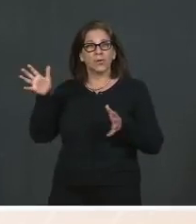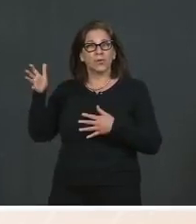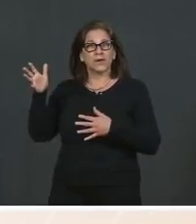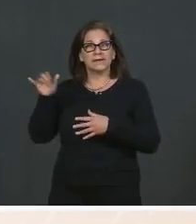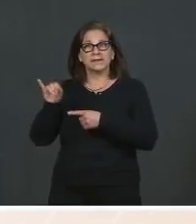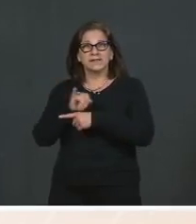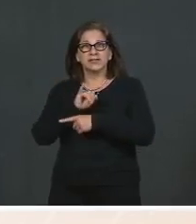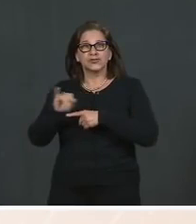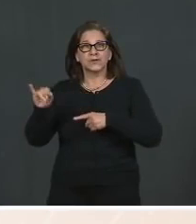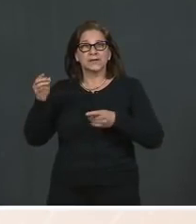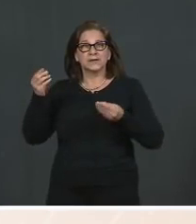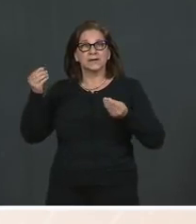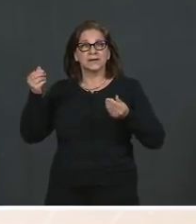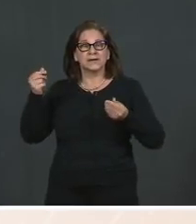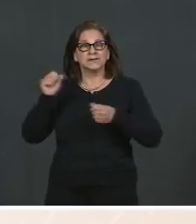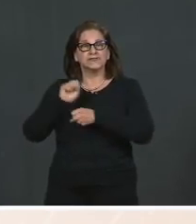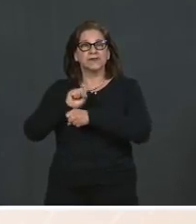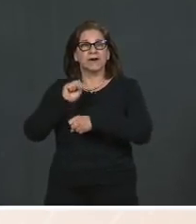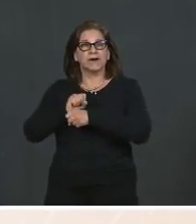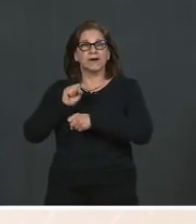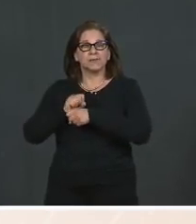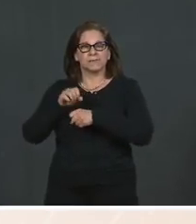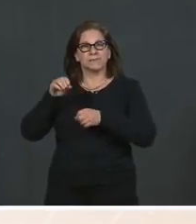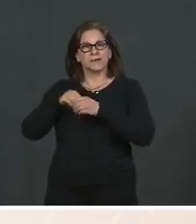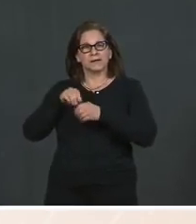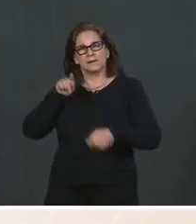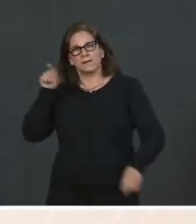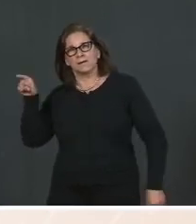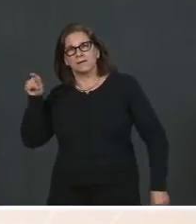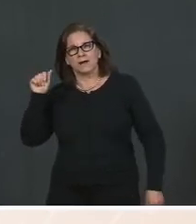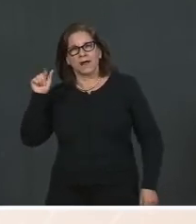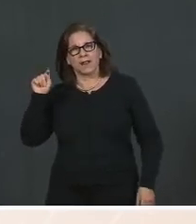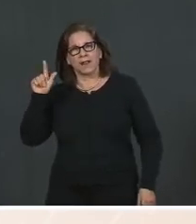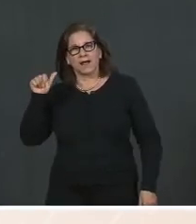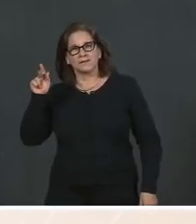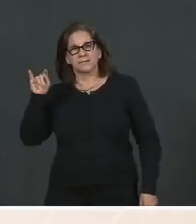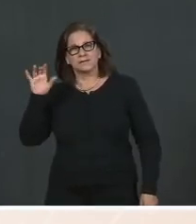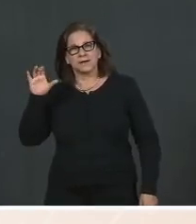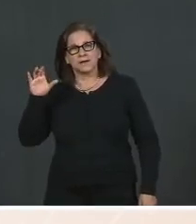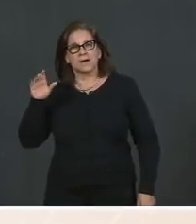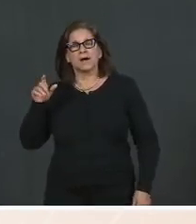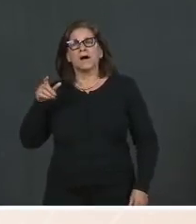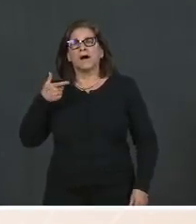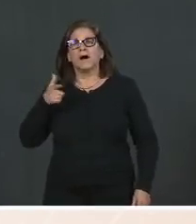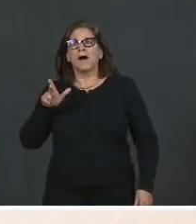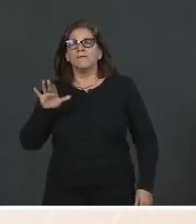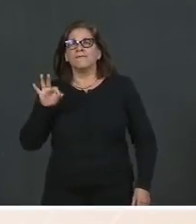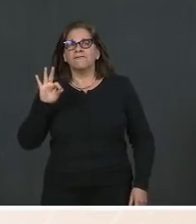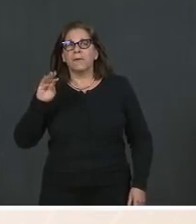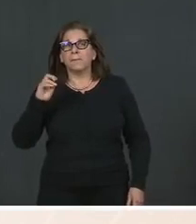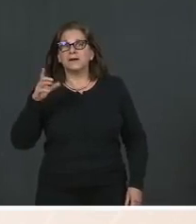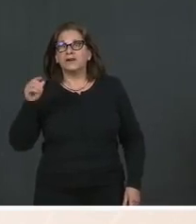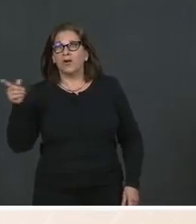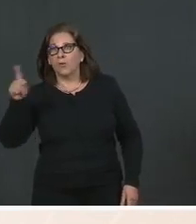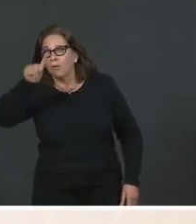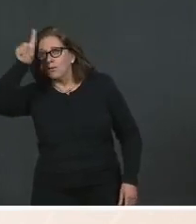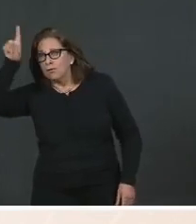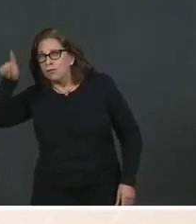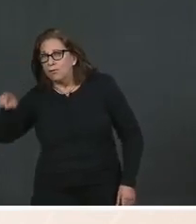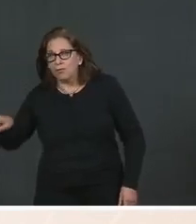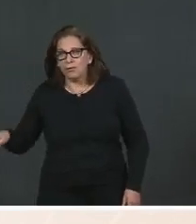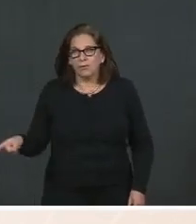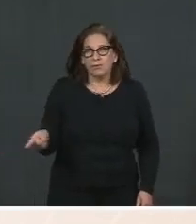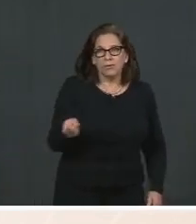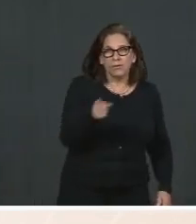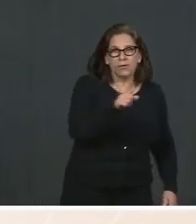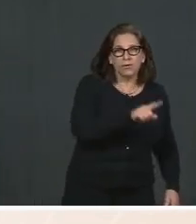down the Atlantic coast, in the Gulf of Mexico, and in Pacific waters. We just released a fact sheet on this announcement, pretty detailed. The